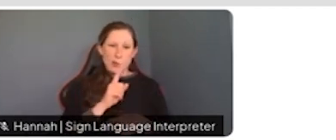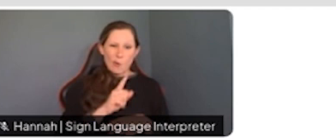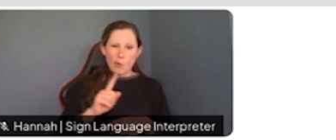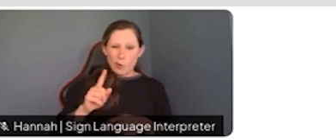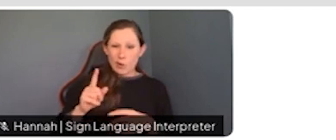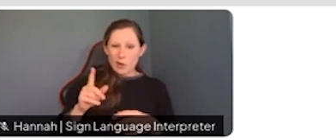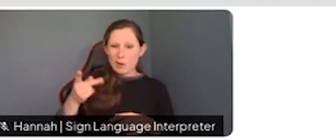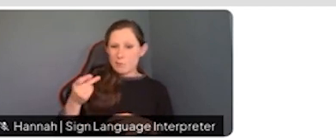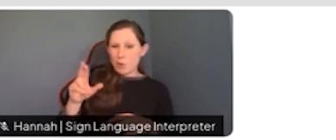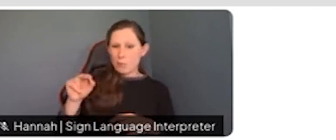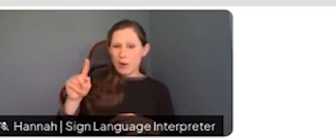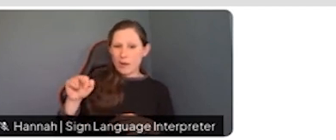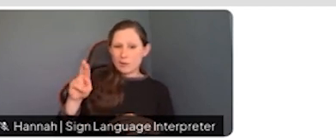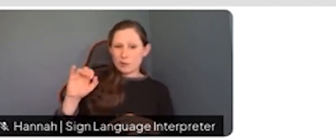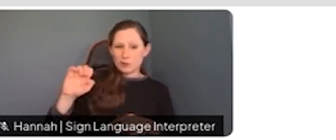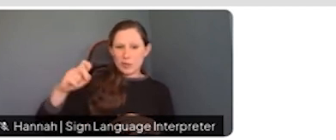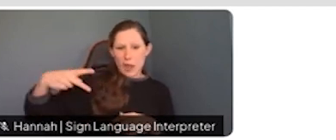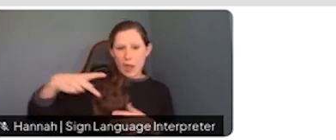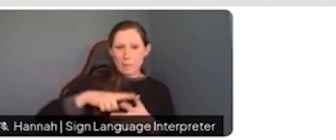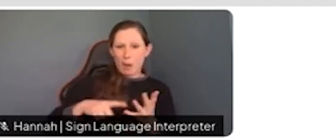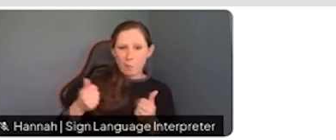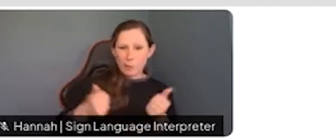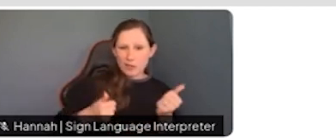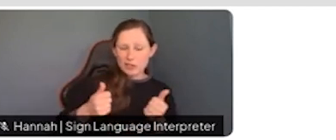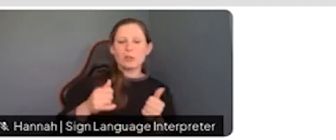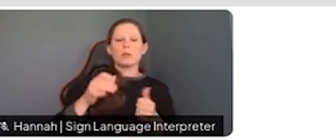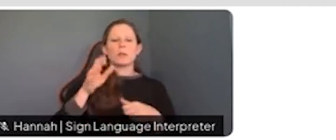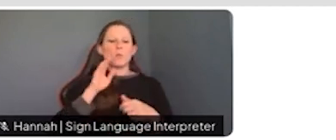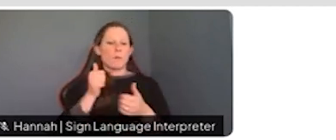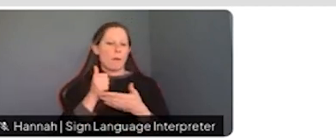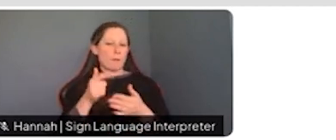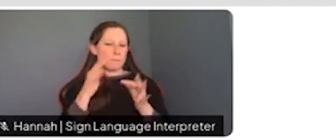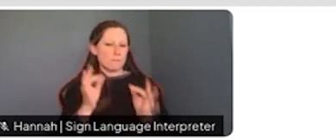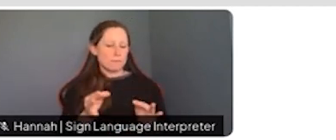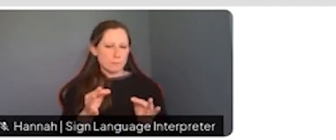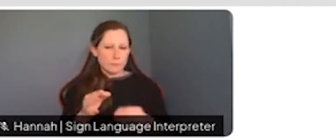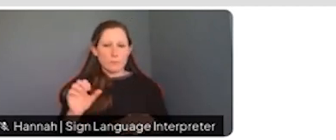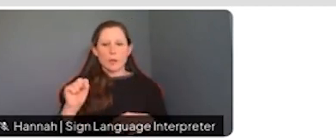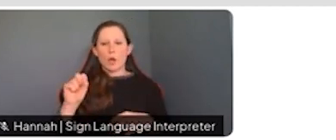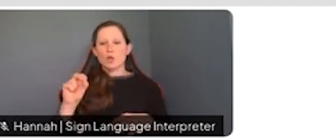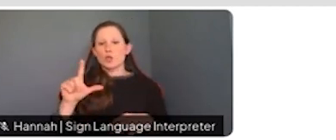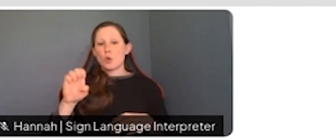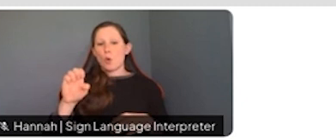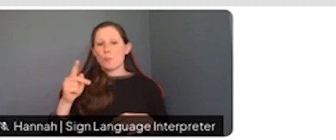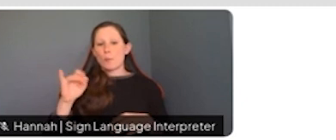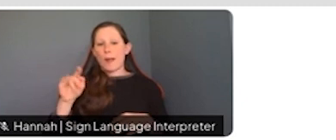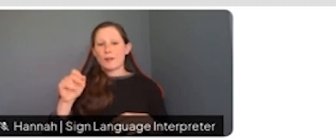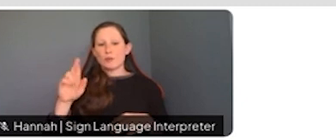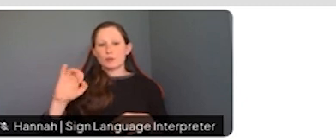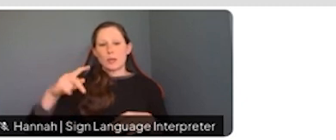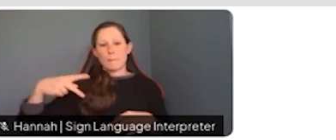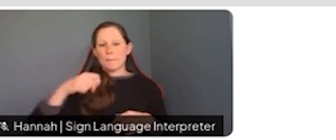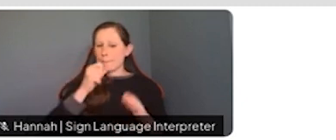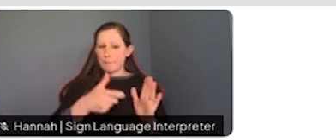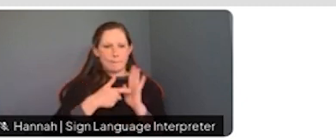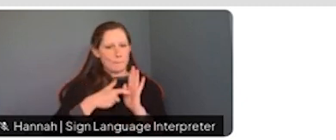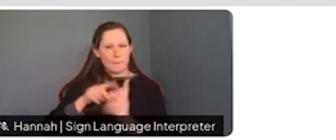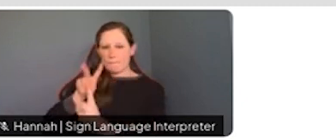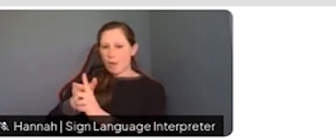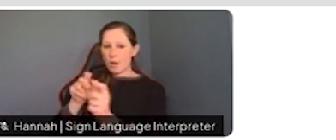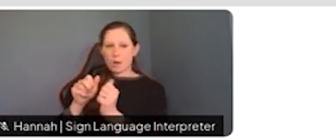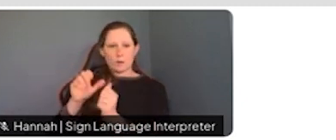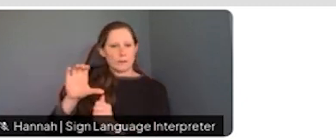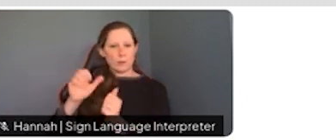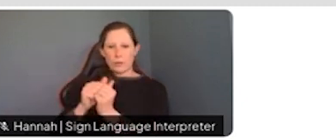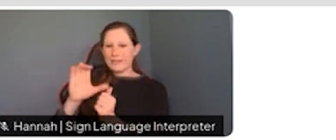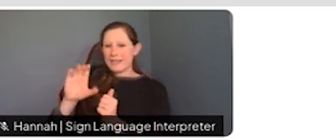required to file. For example, sole proprietors are not required to file with the CTA because you will be filing a lot of your